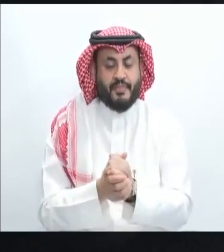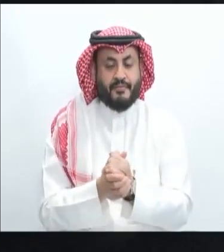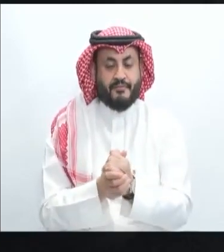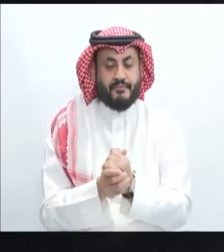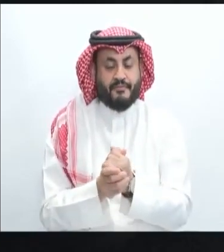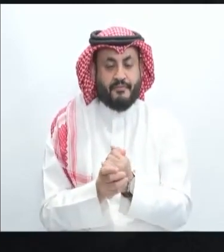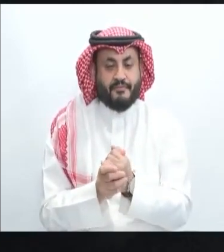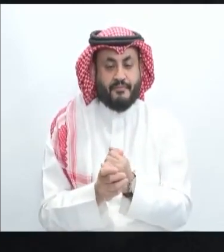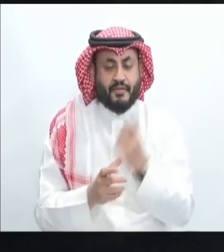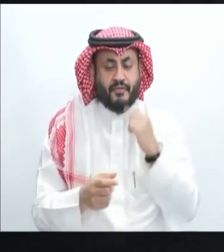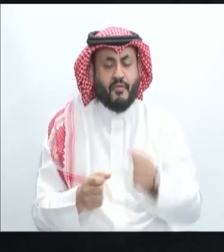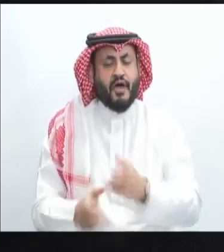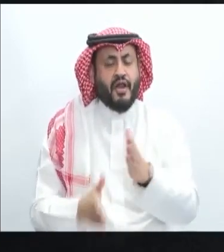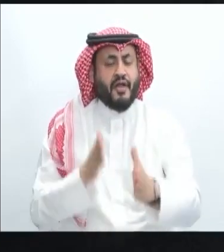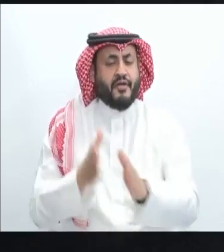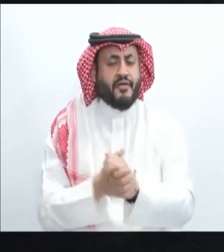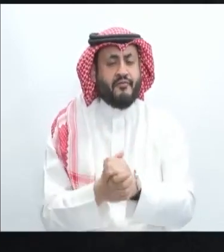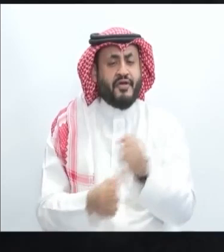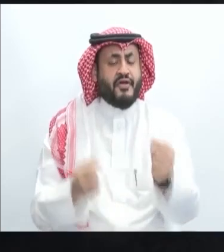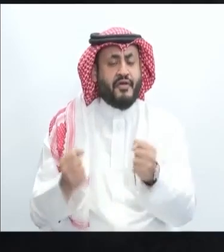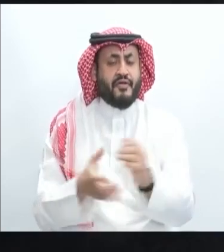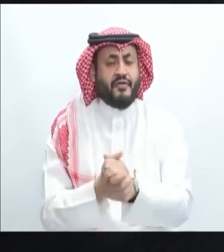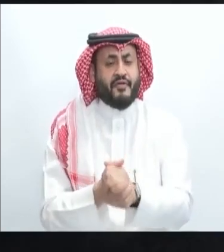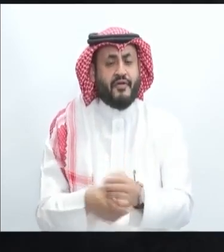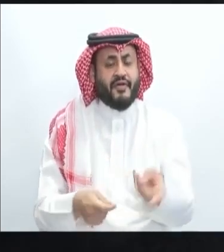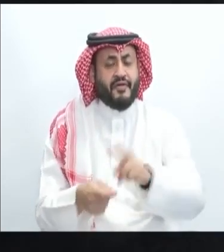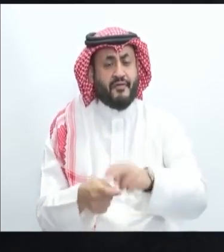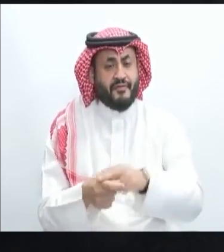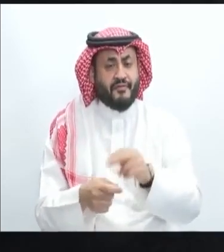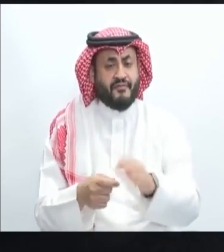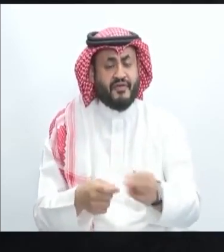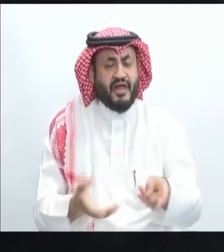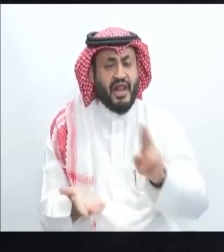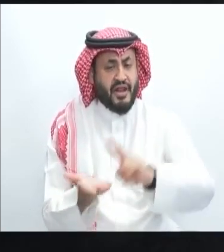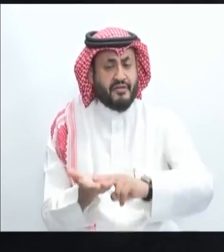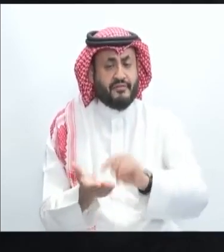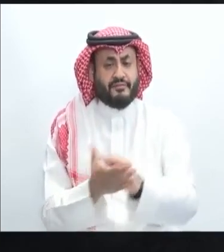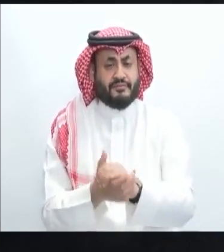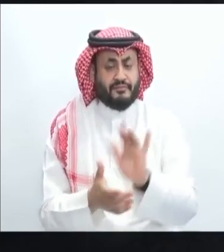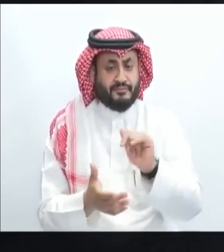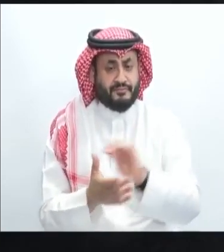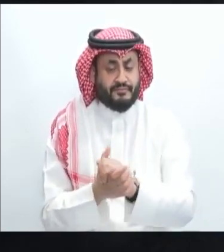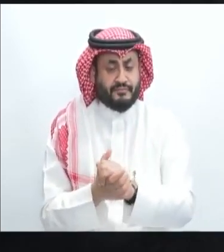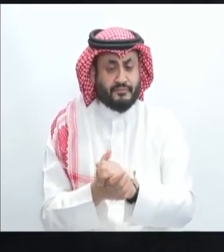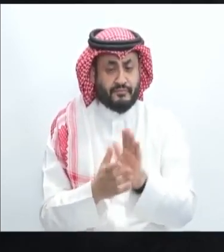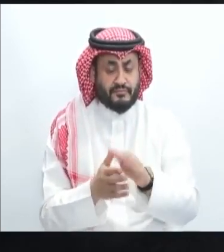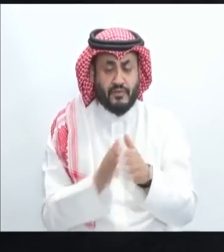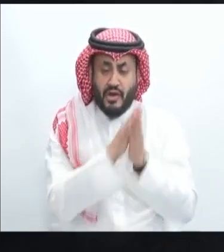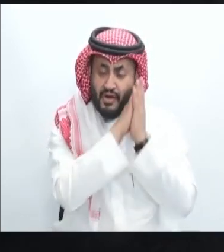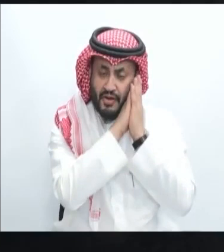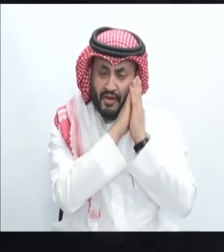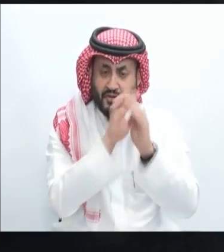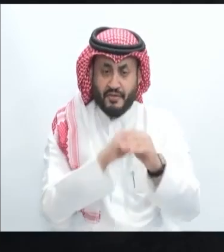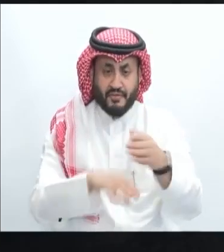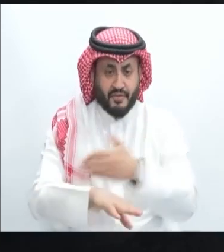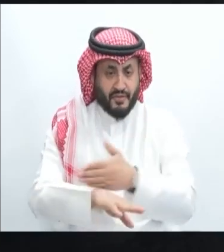do activities and habits that do not affect us, where we can sleep early